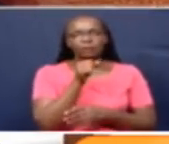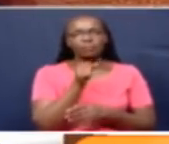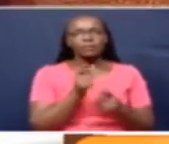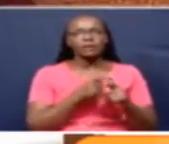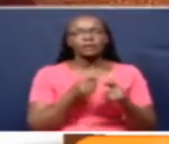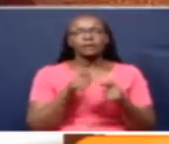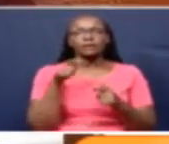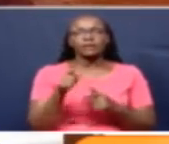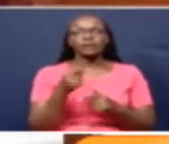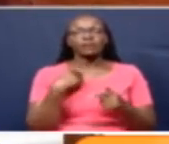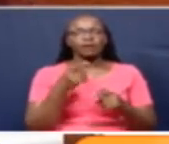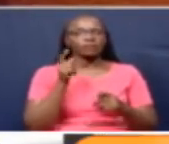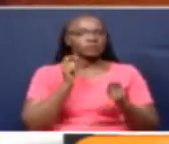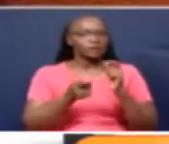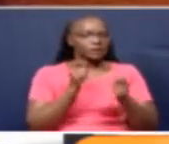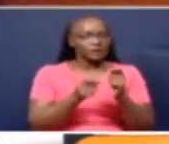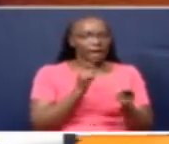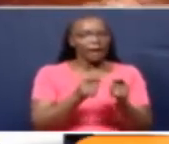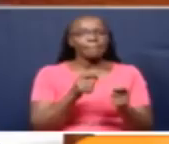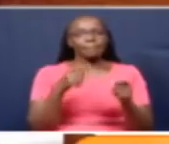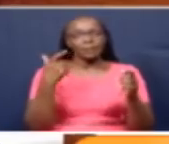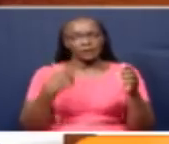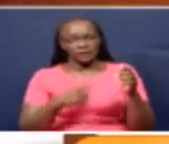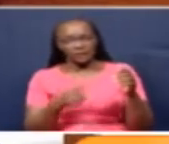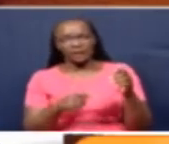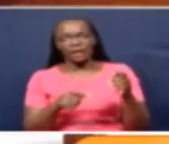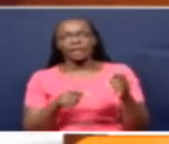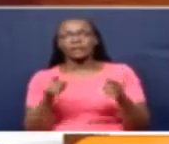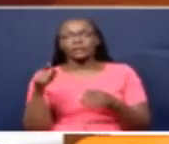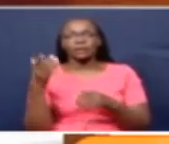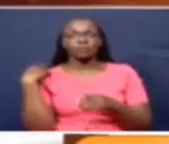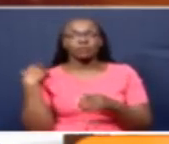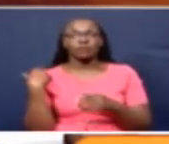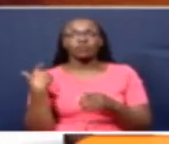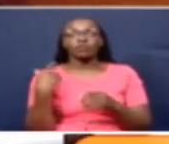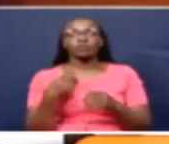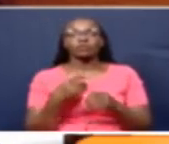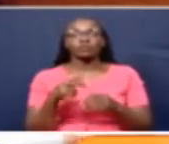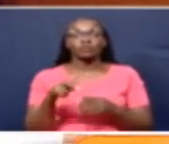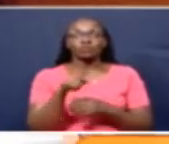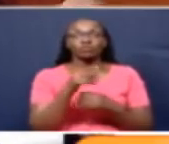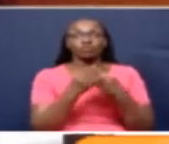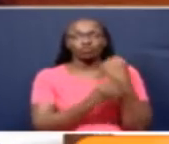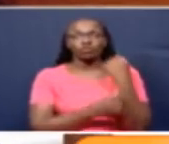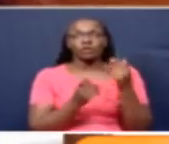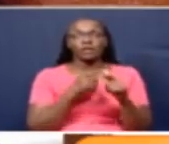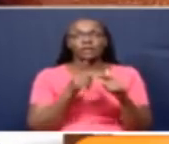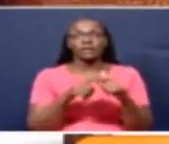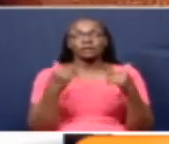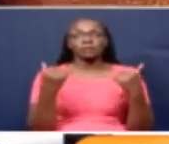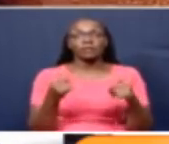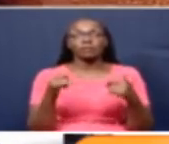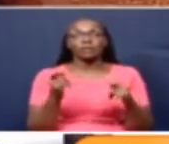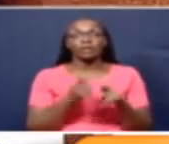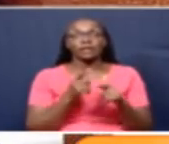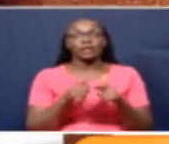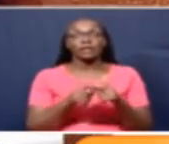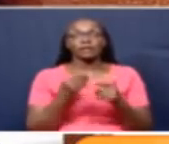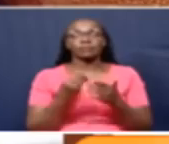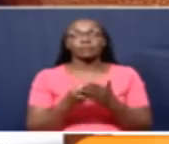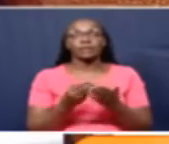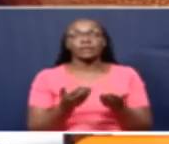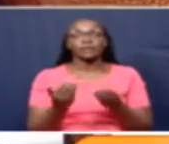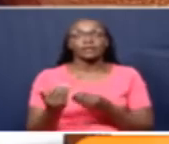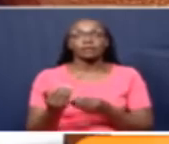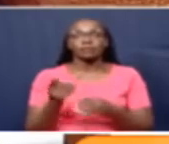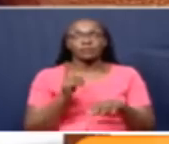this, guitars, and the guys were poor. They used to go to Frank Worrell at the back there and play, and Gideon wrote the song. By the